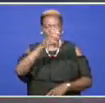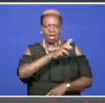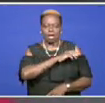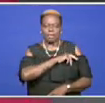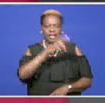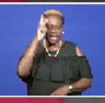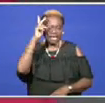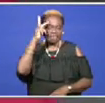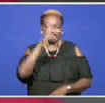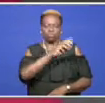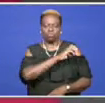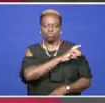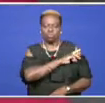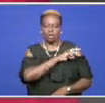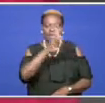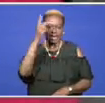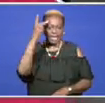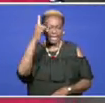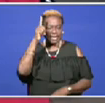Wallace are grateful for the honor.